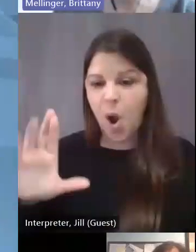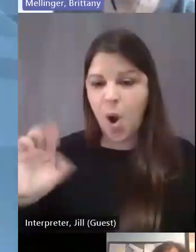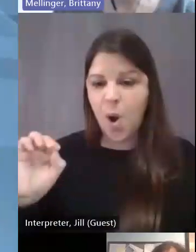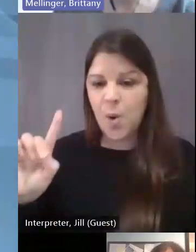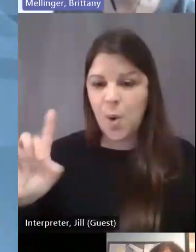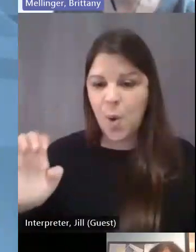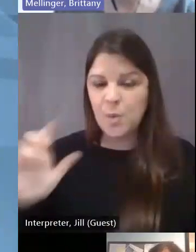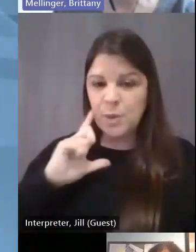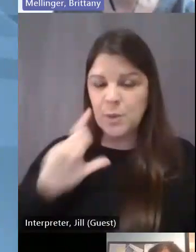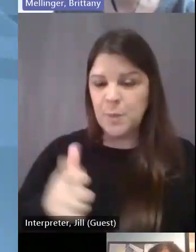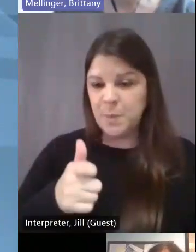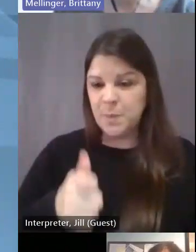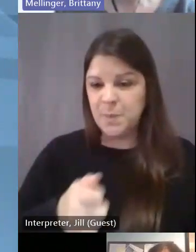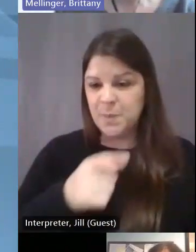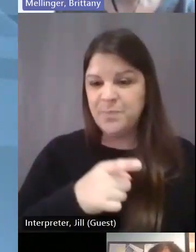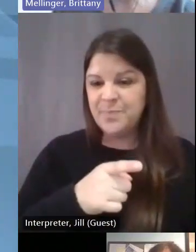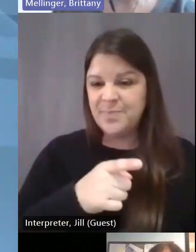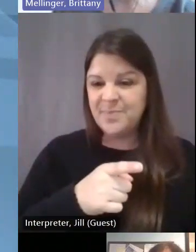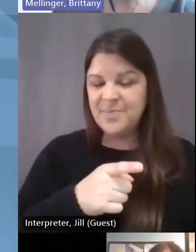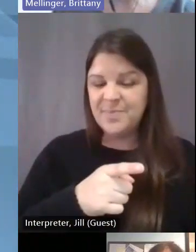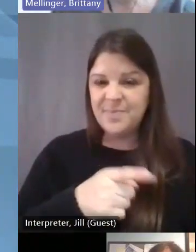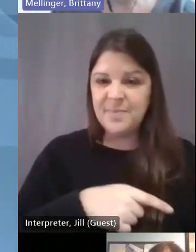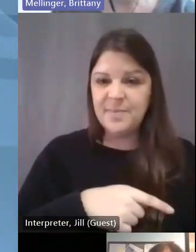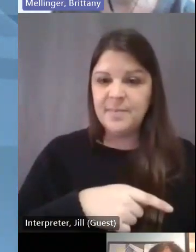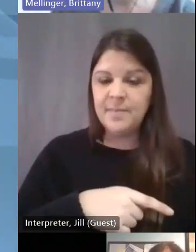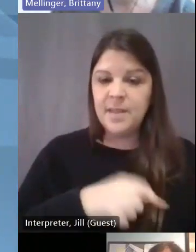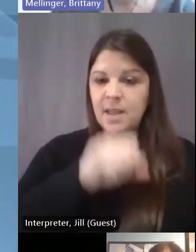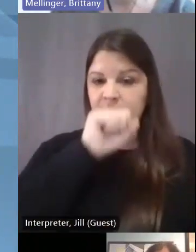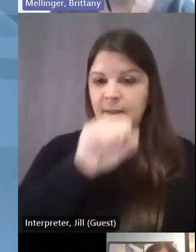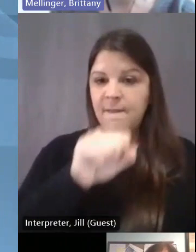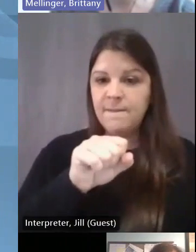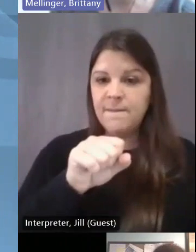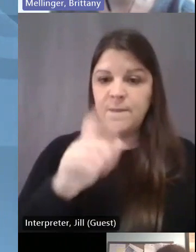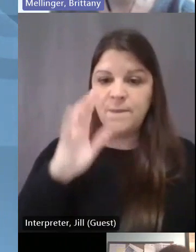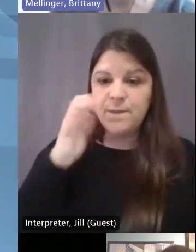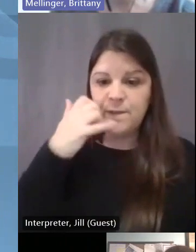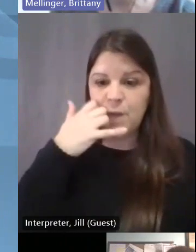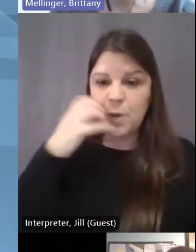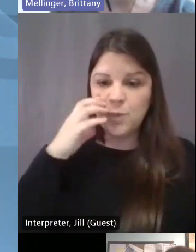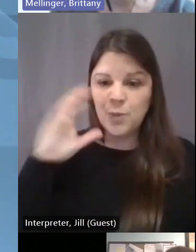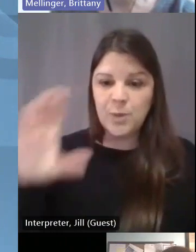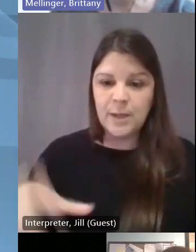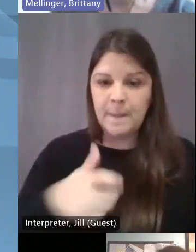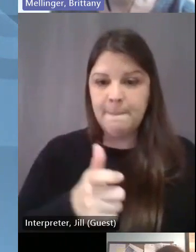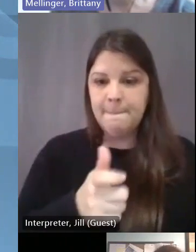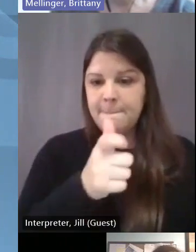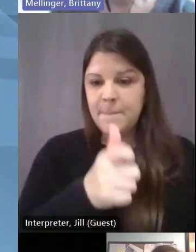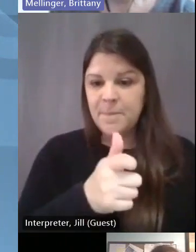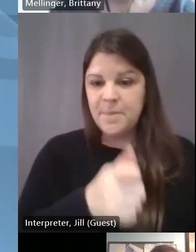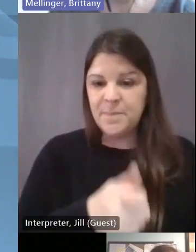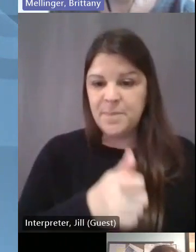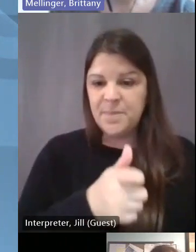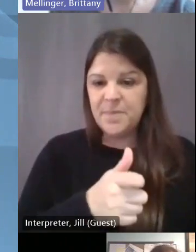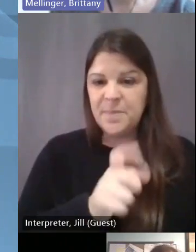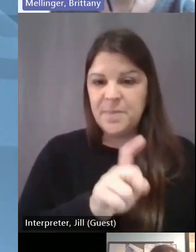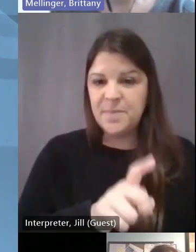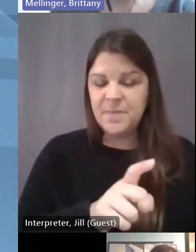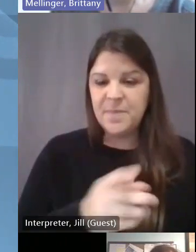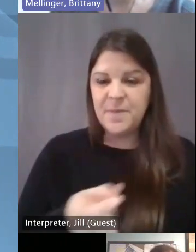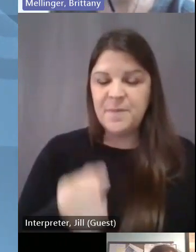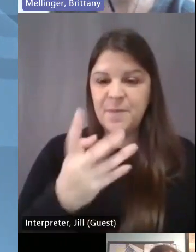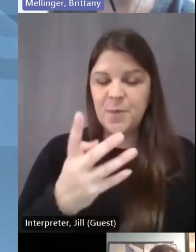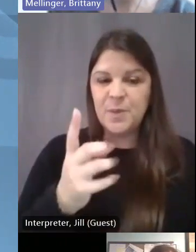on code on the screen. Would love it if you would take out your phone, open your camera app, and take a quick second